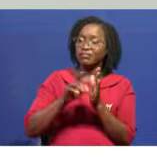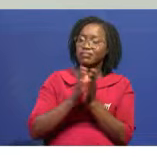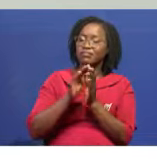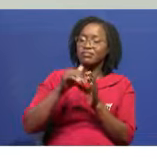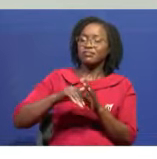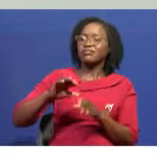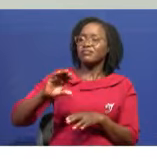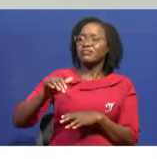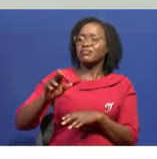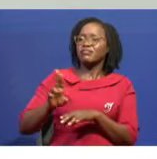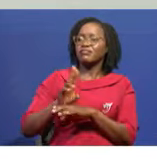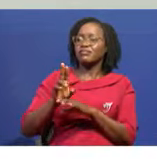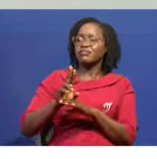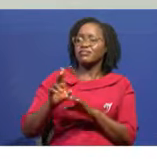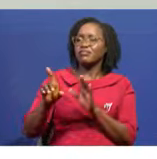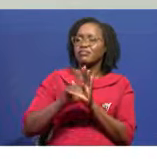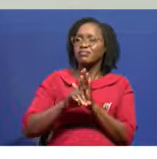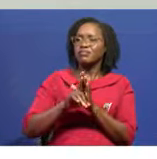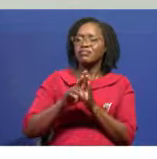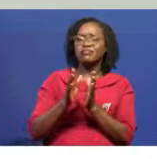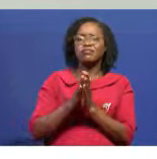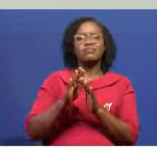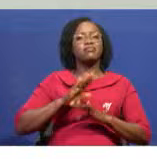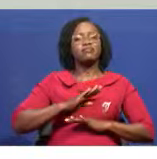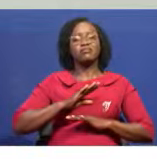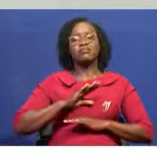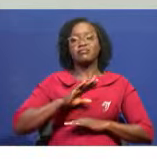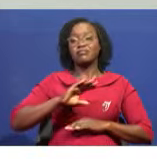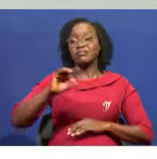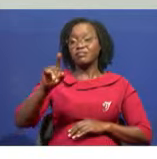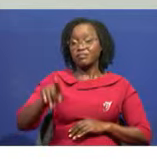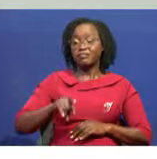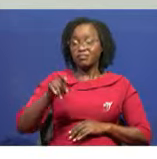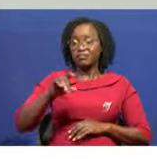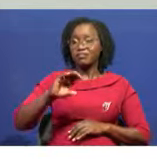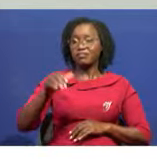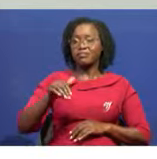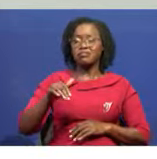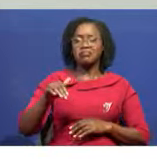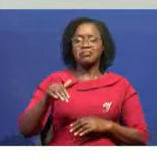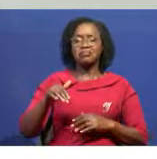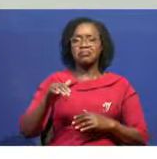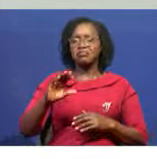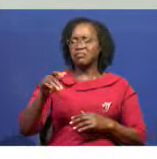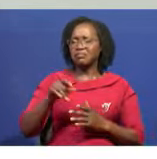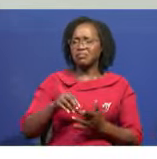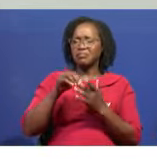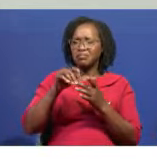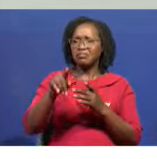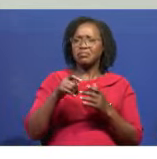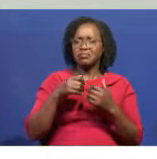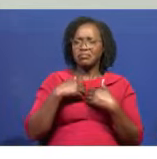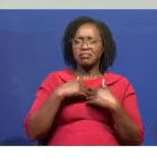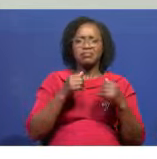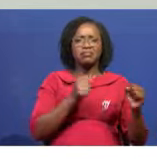And you domesticate that law so as to suit your needs as a county. You'll find counties have unique needs. Like for Homa Bay, they already have a process